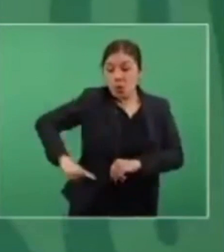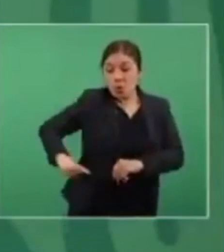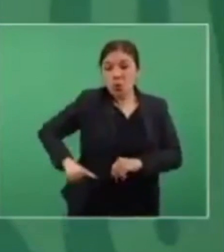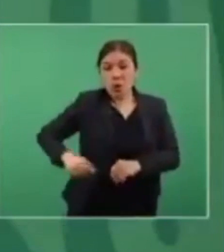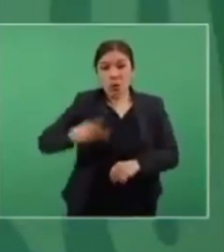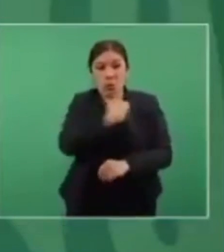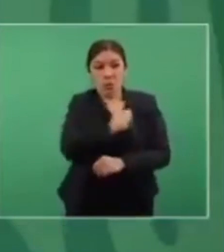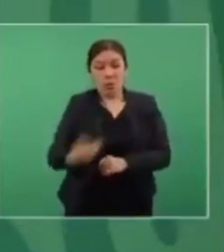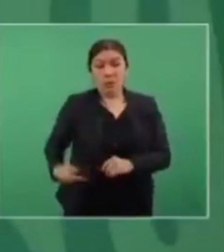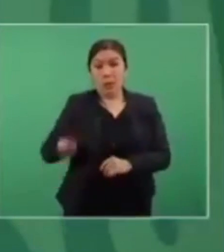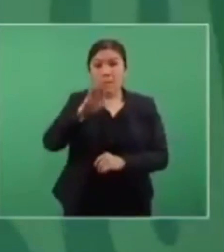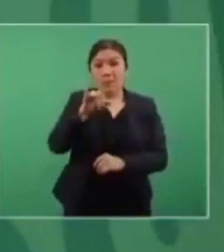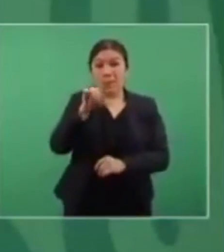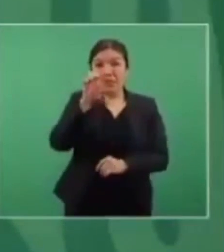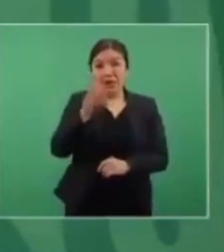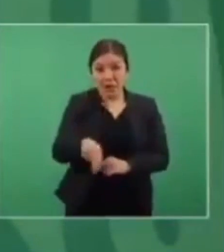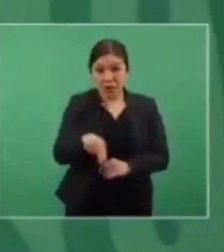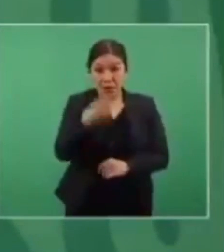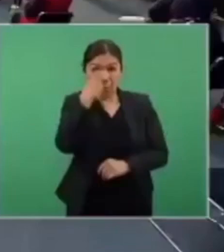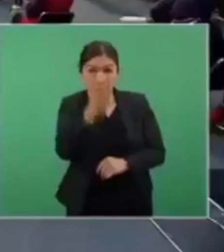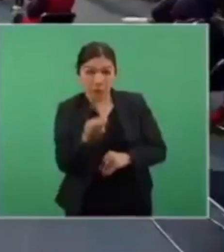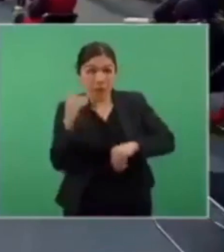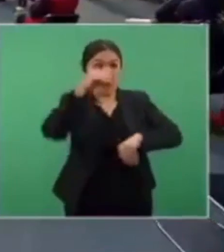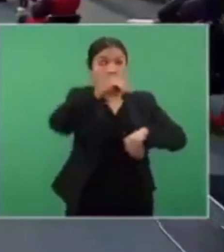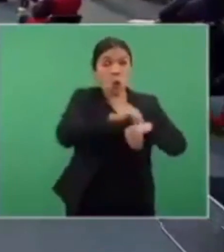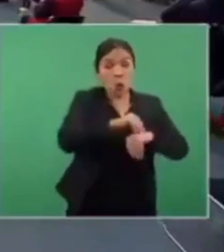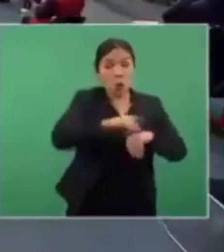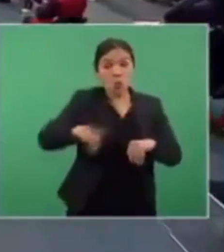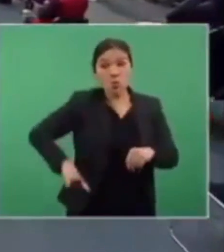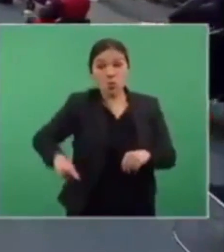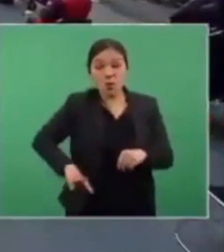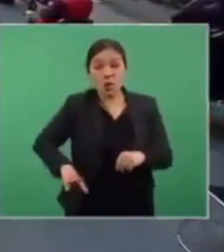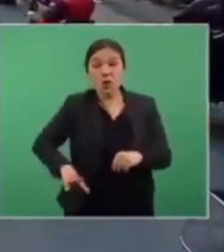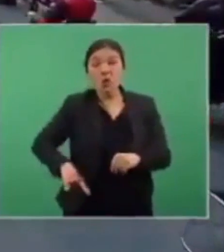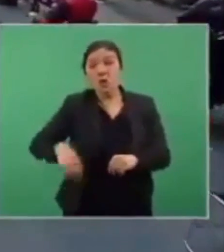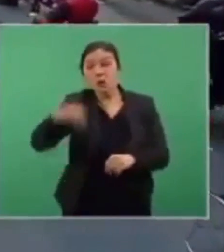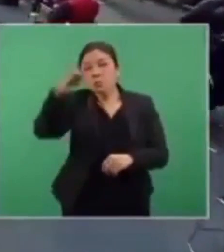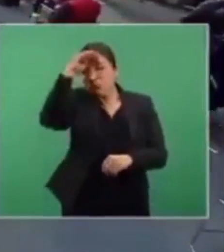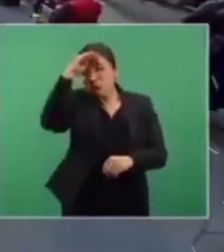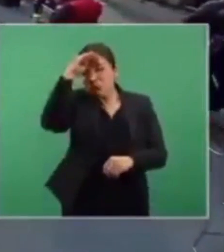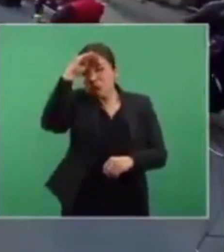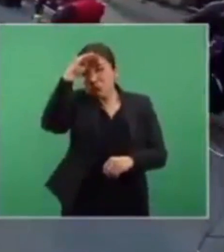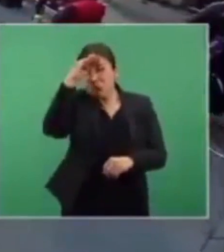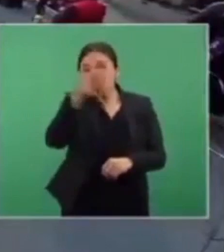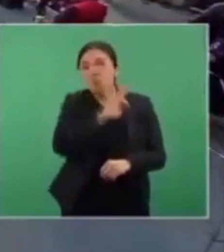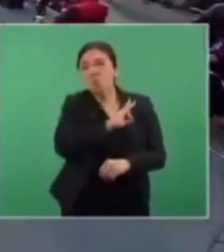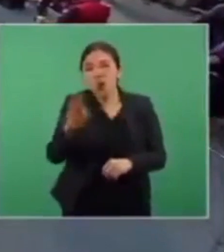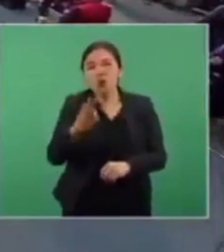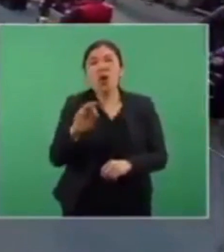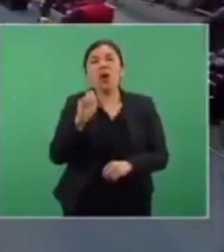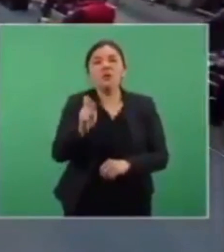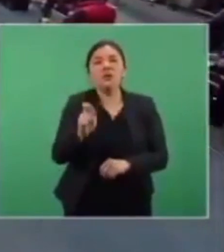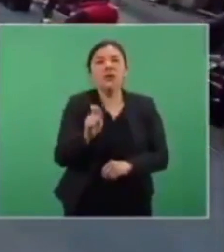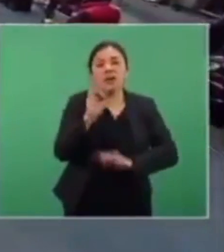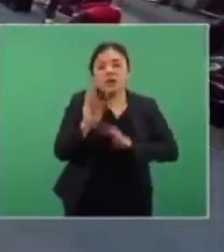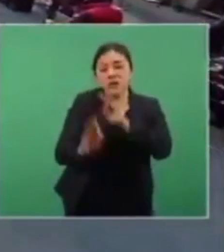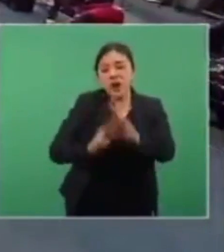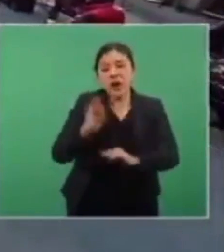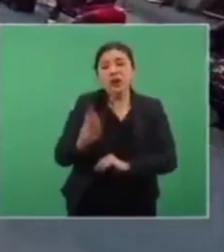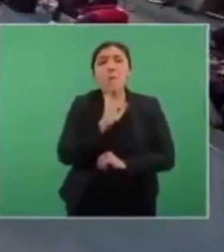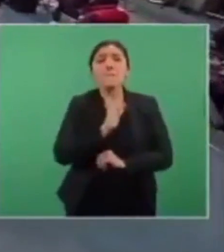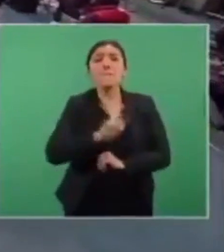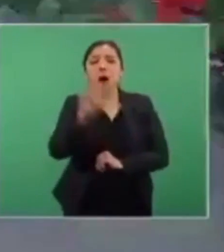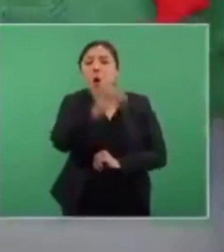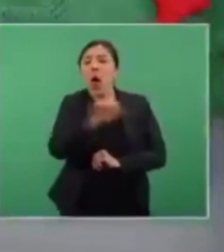Biden iba a haber un mejor trato a